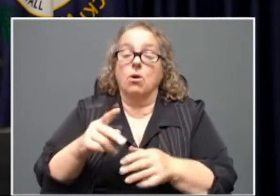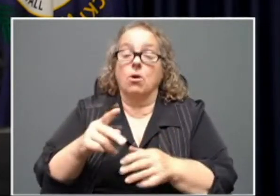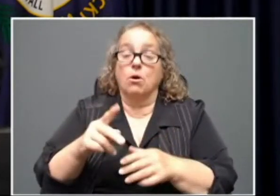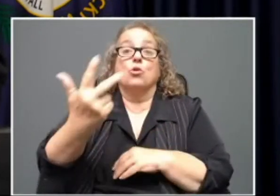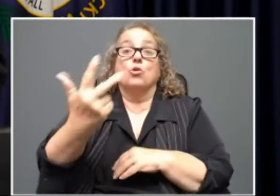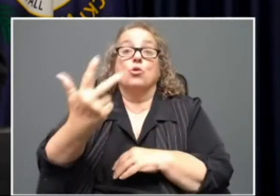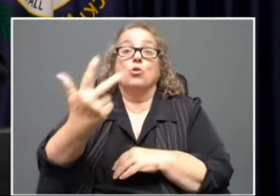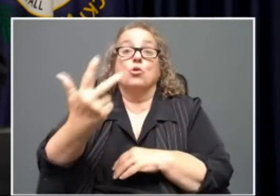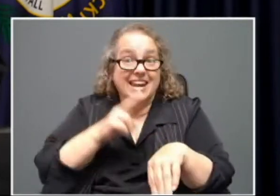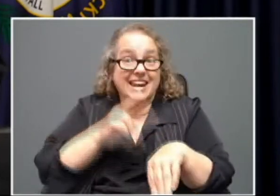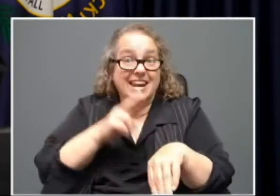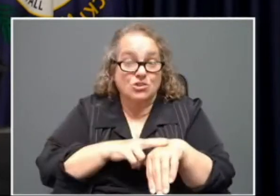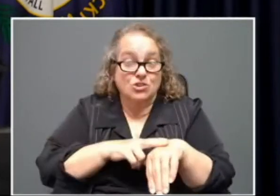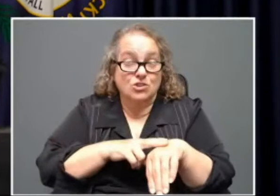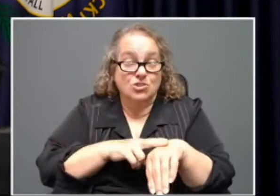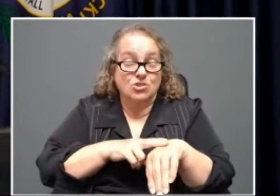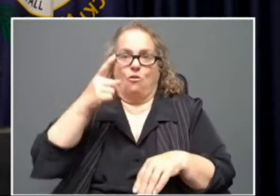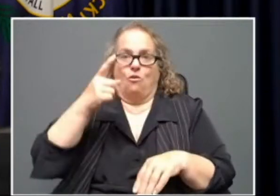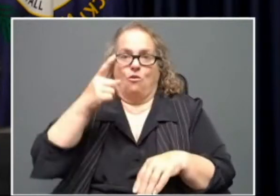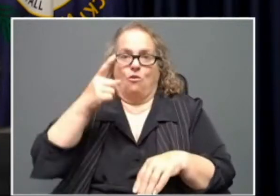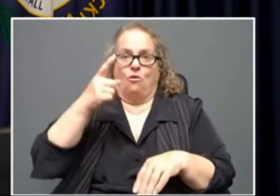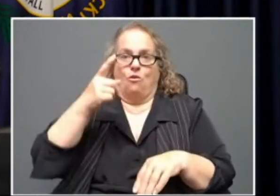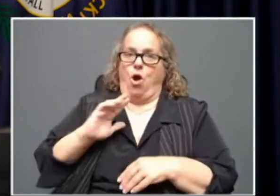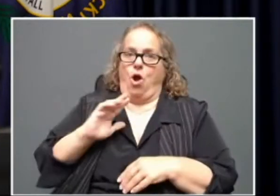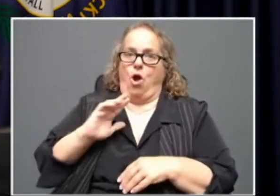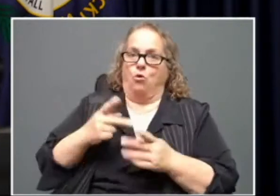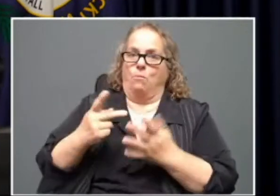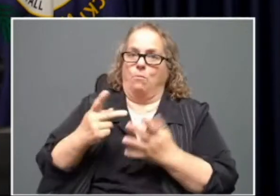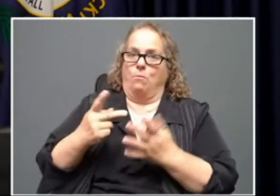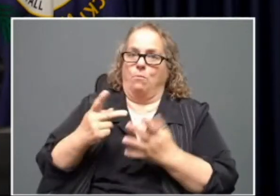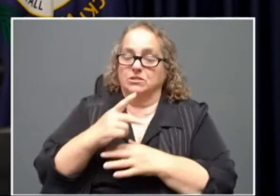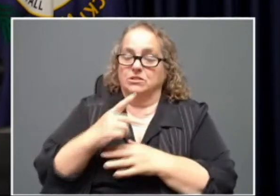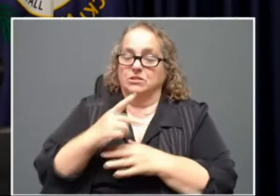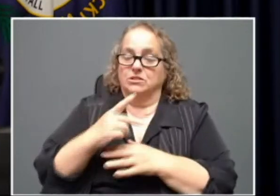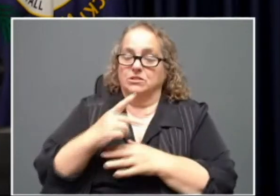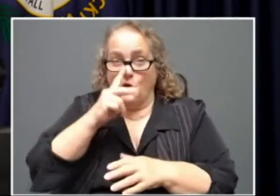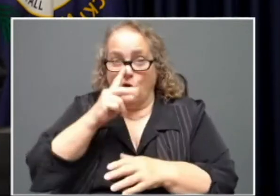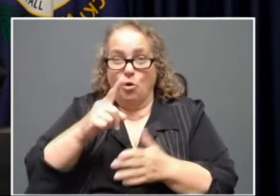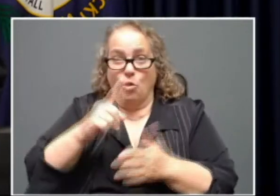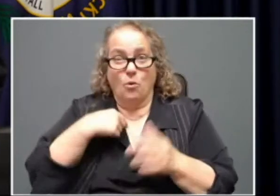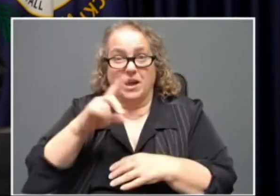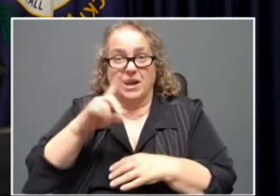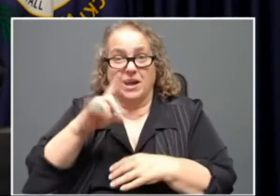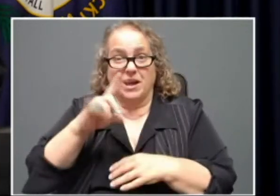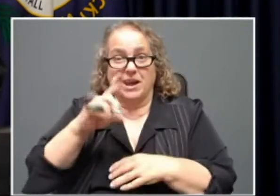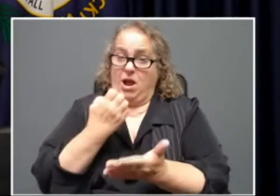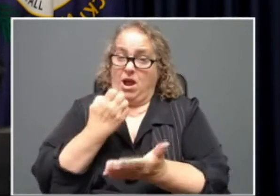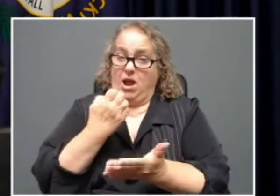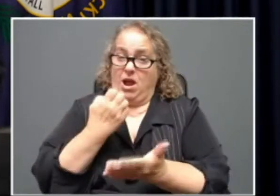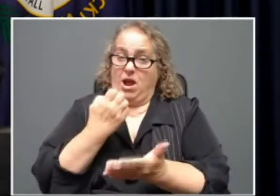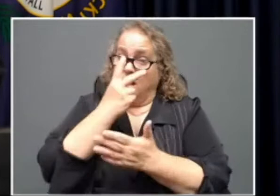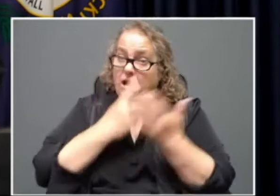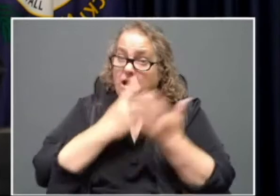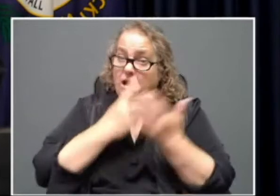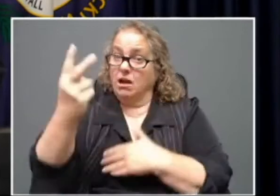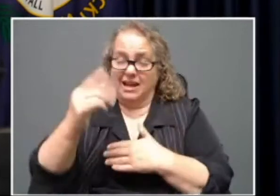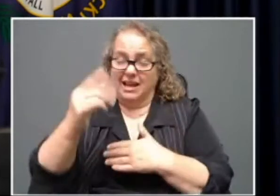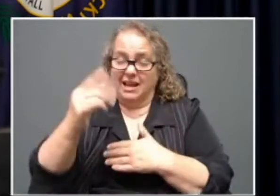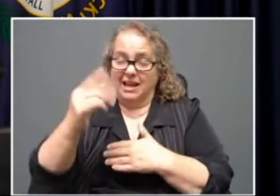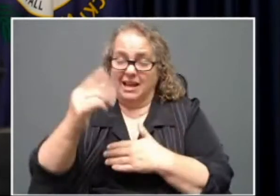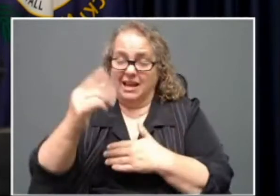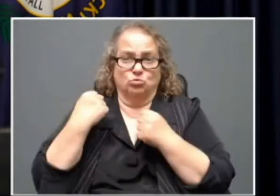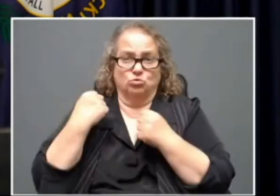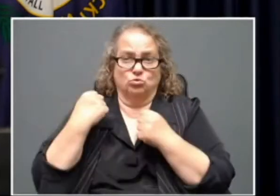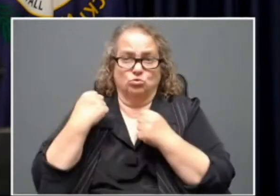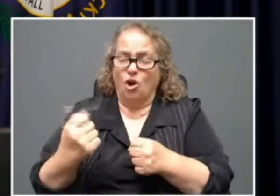did in upgrading our economic outlook for strong economic recovery. And you just look at